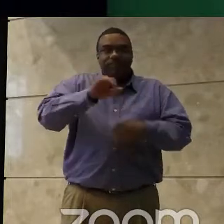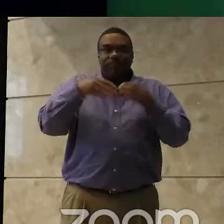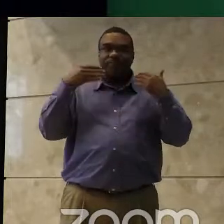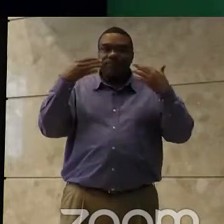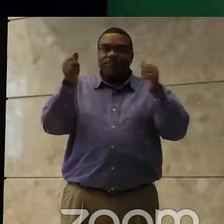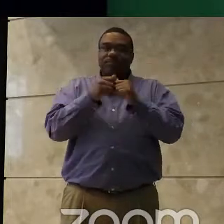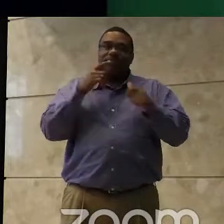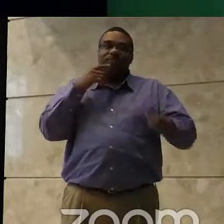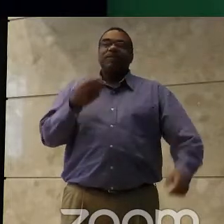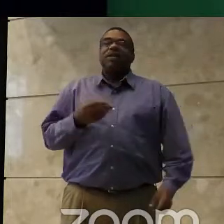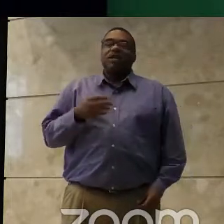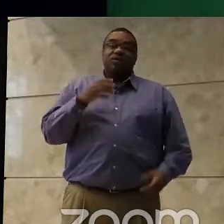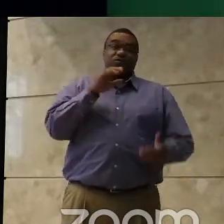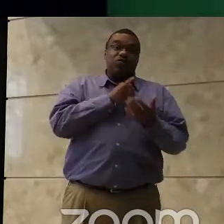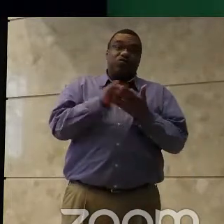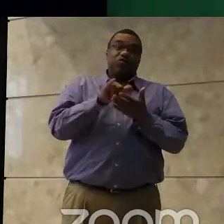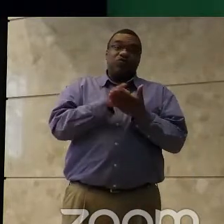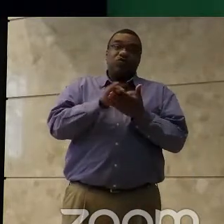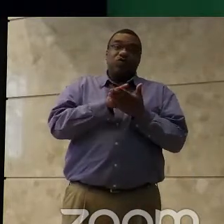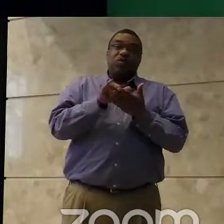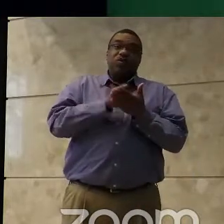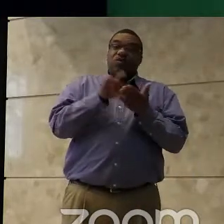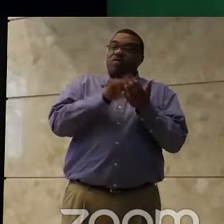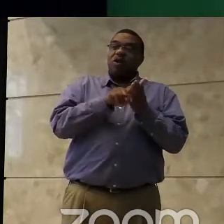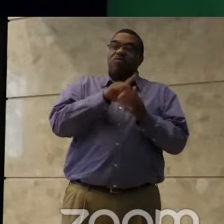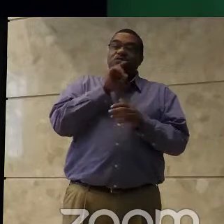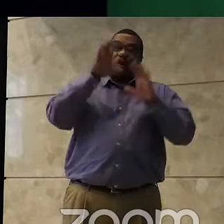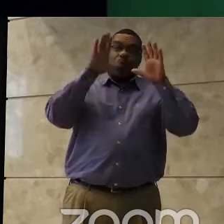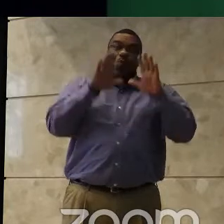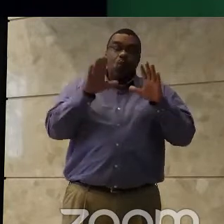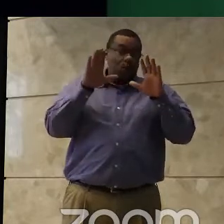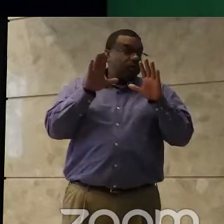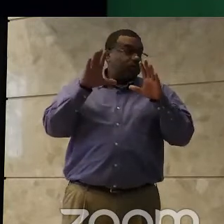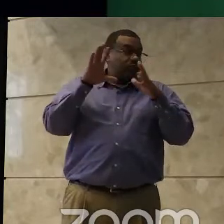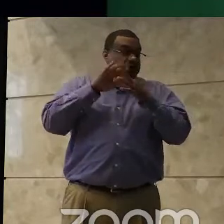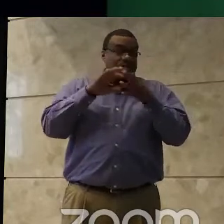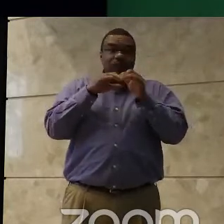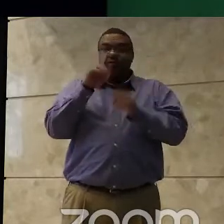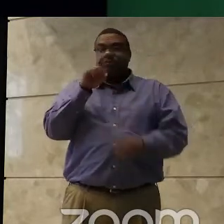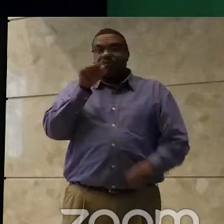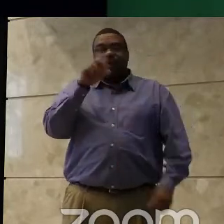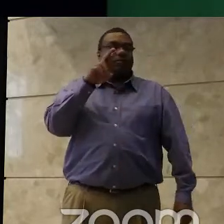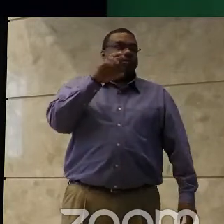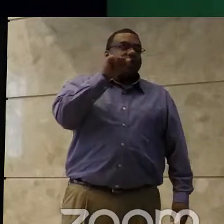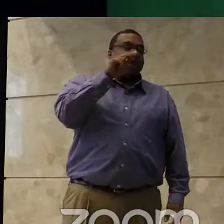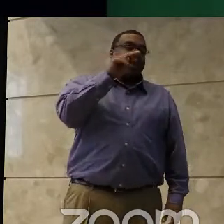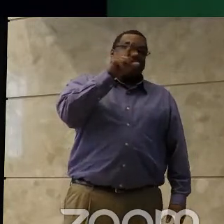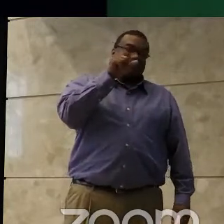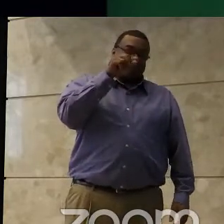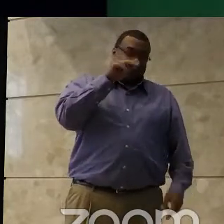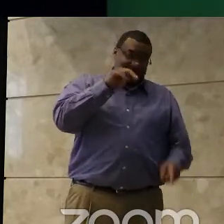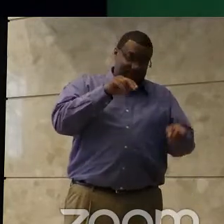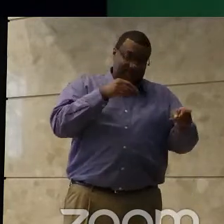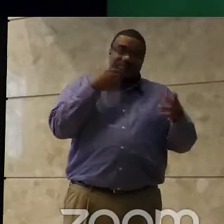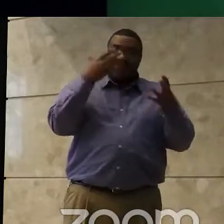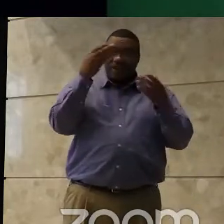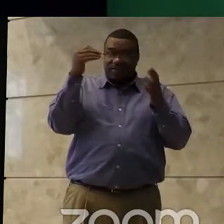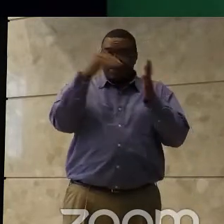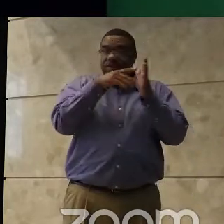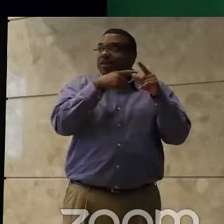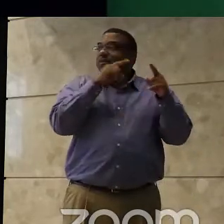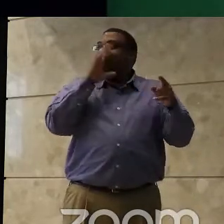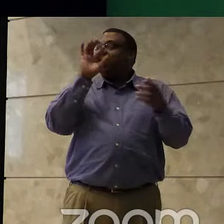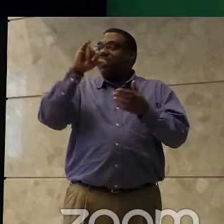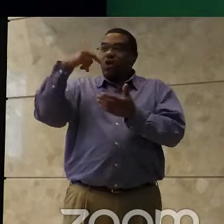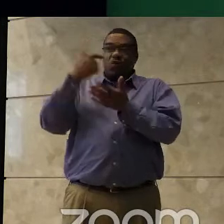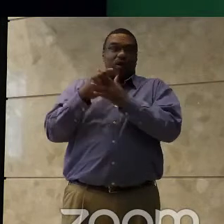York Times editorial writer now, Farah. It's just an amazing story. And Dr. Anderson, I want to say again, thank you. Dr. Anderson is a graduate